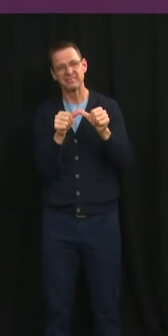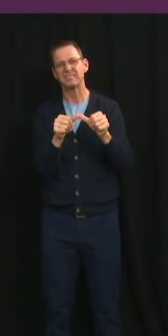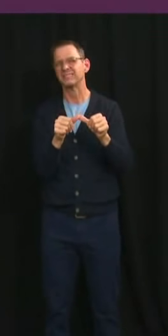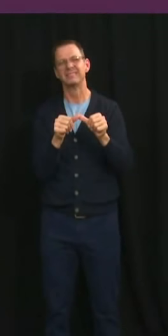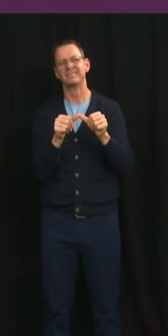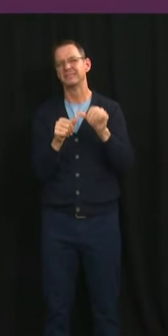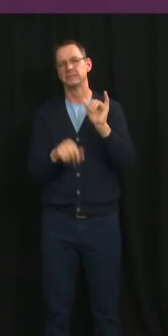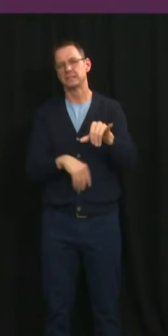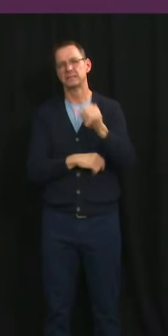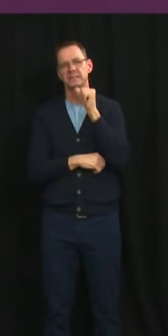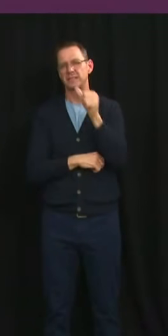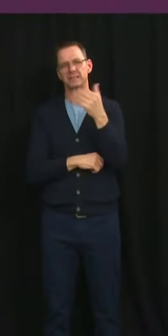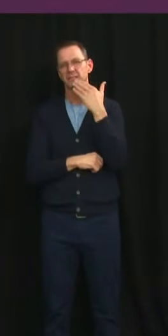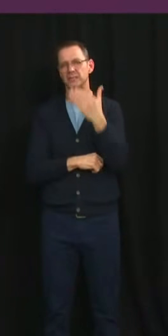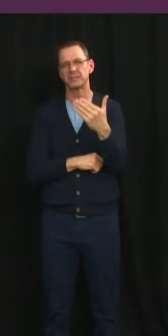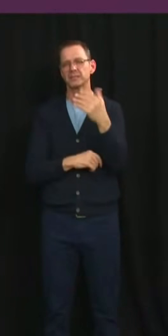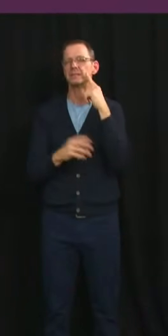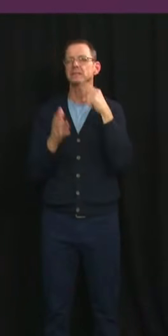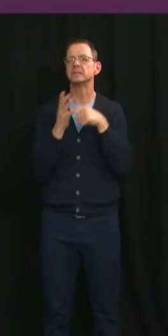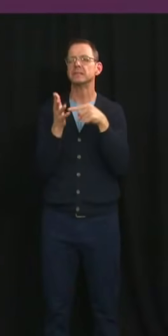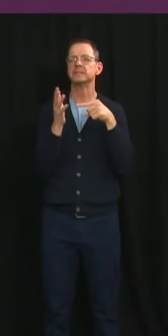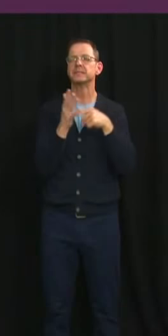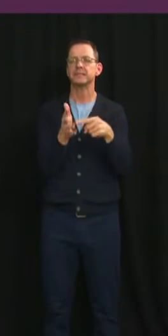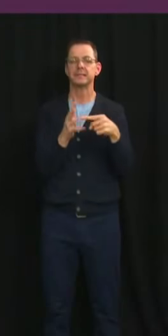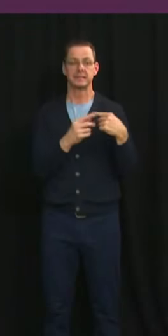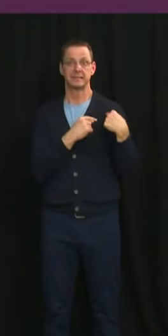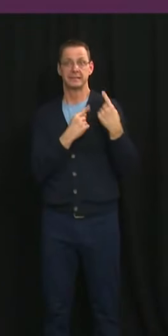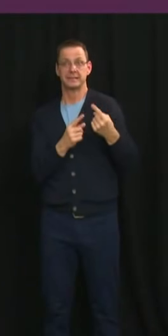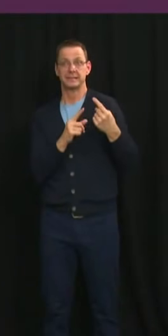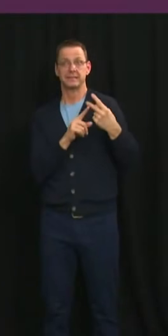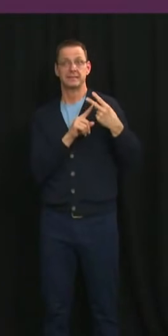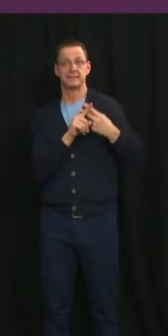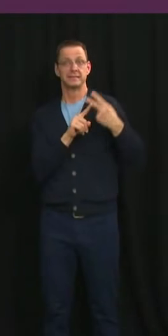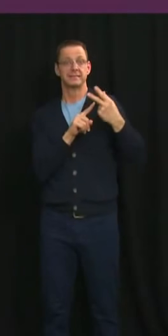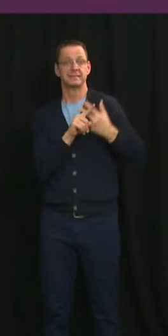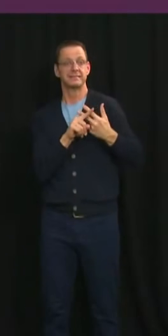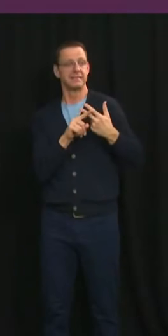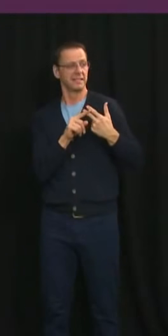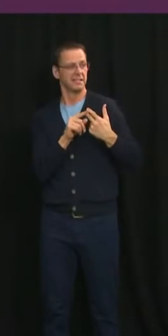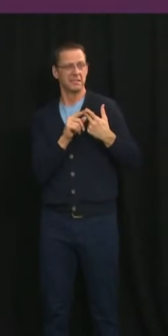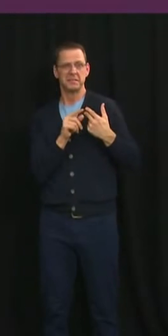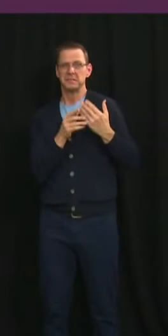to make a few bucks and keep people employed with dine-in service.